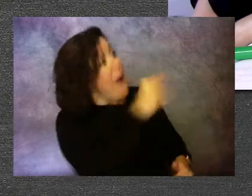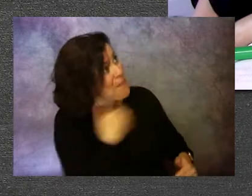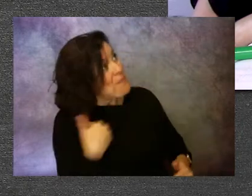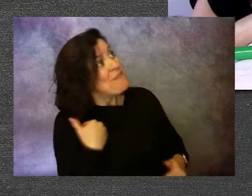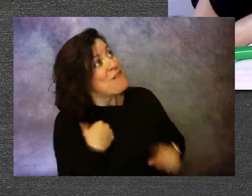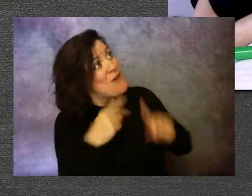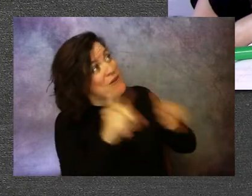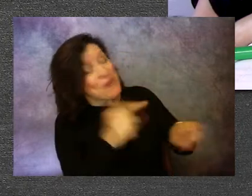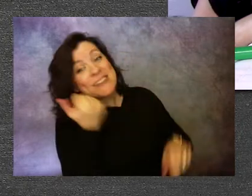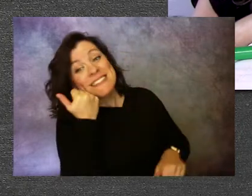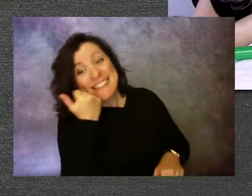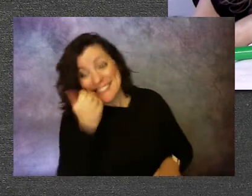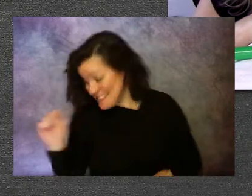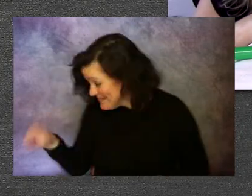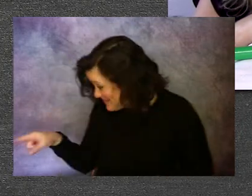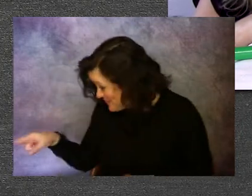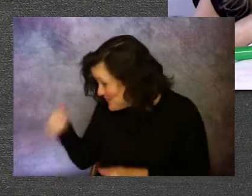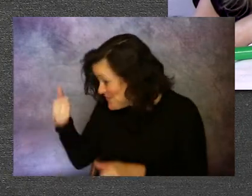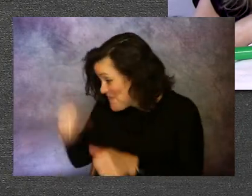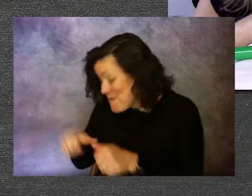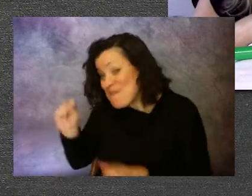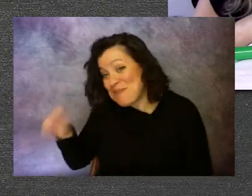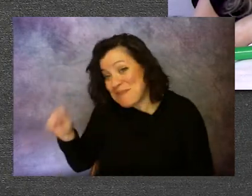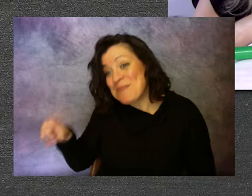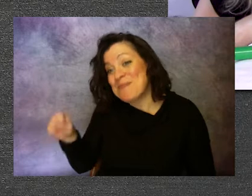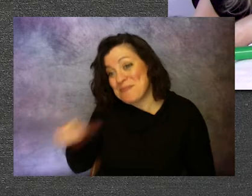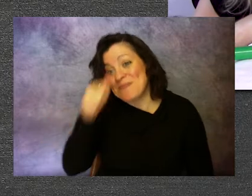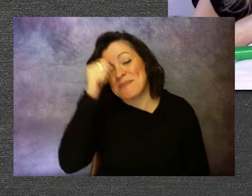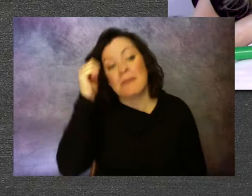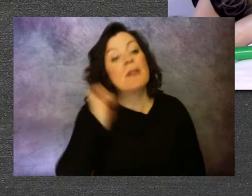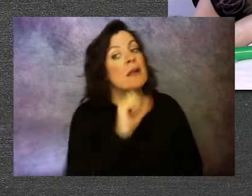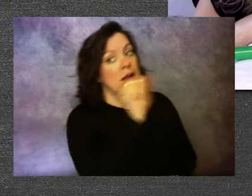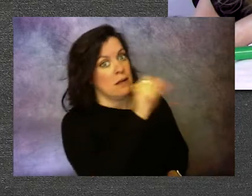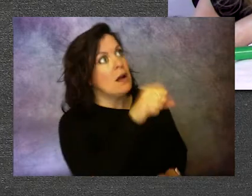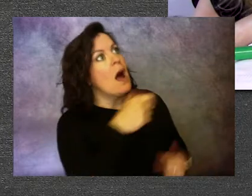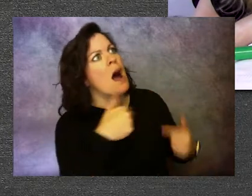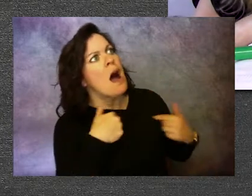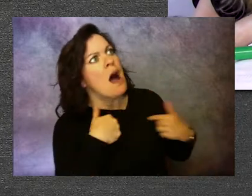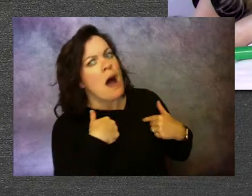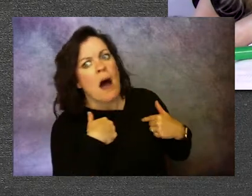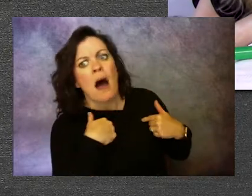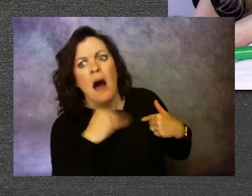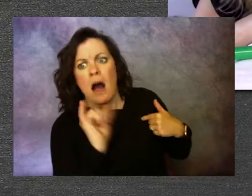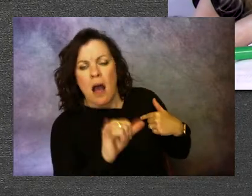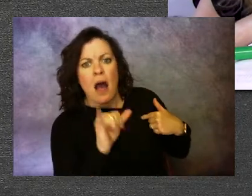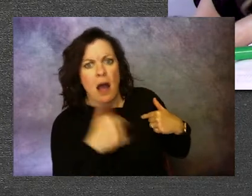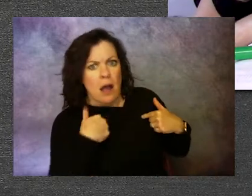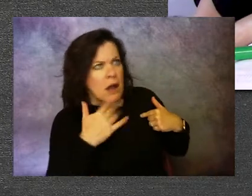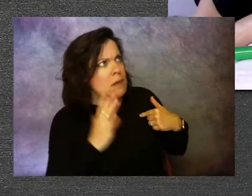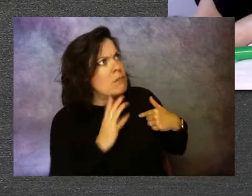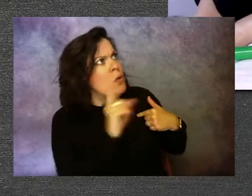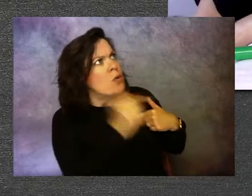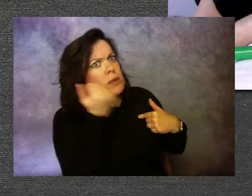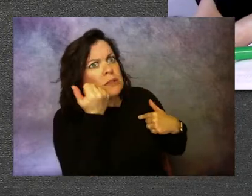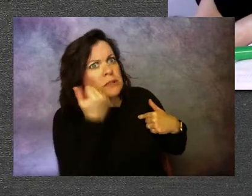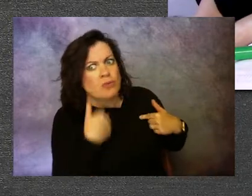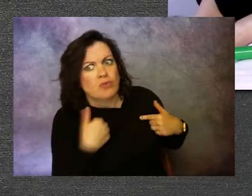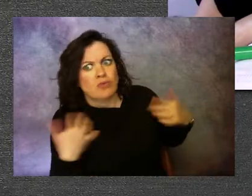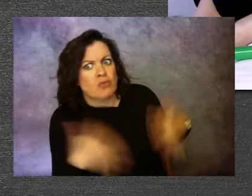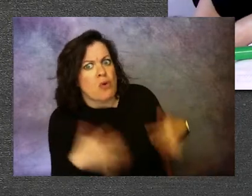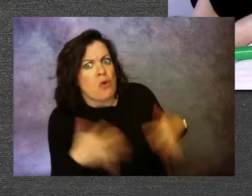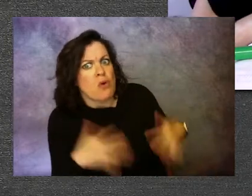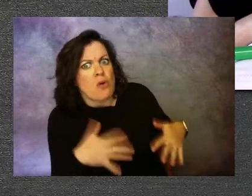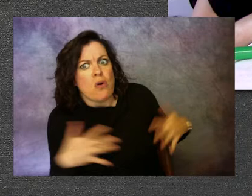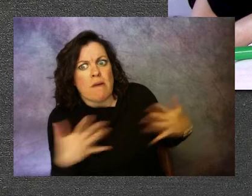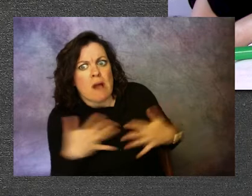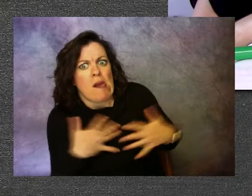once, Rexy, remember? Yeah, I was a little nervous. You were a little